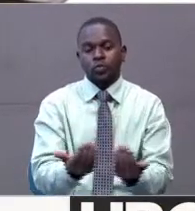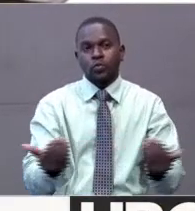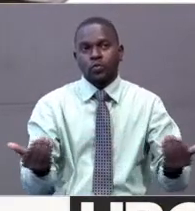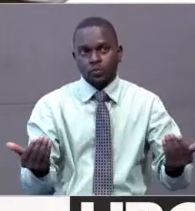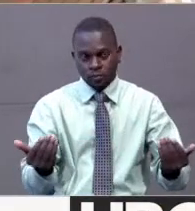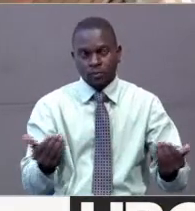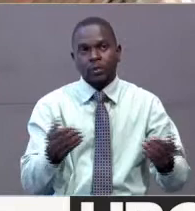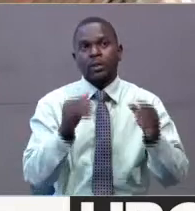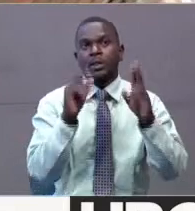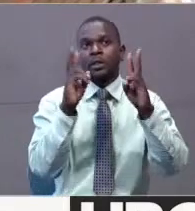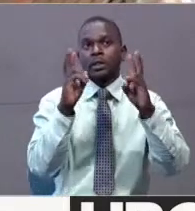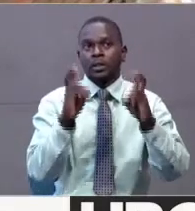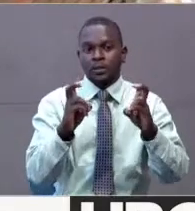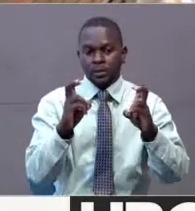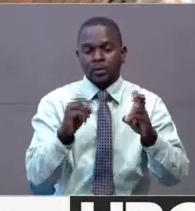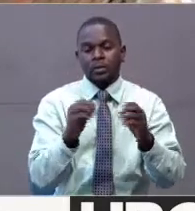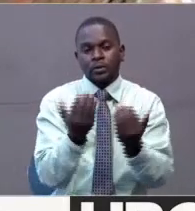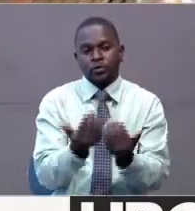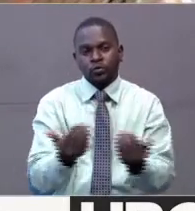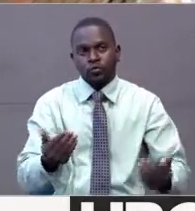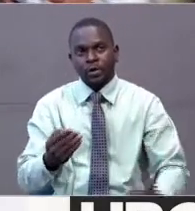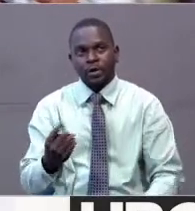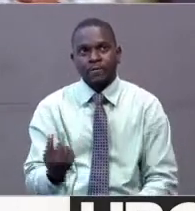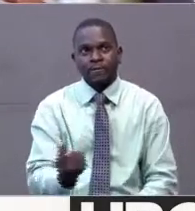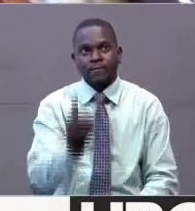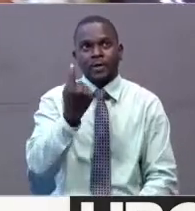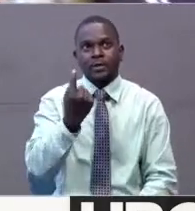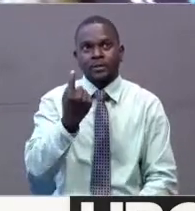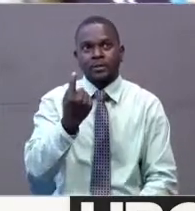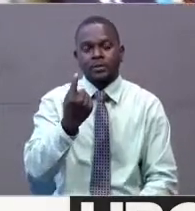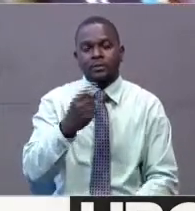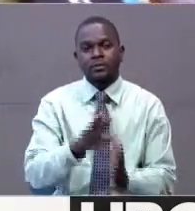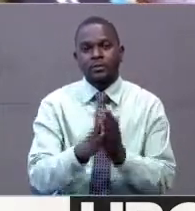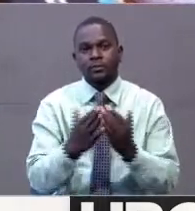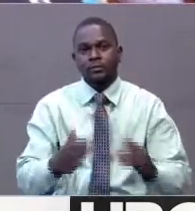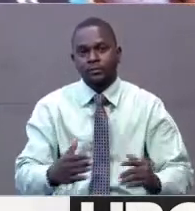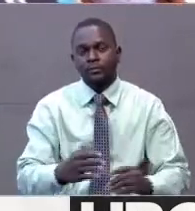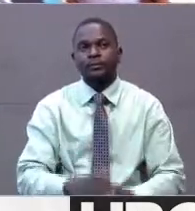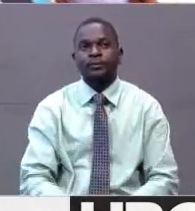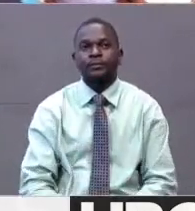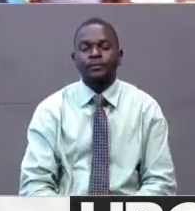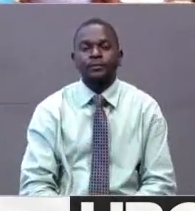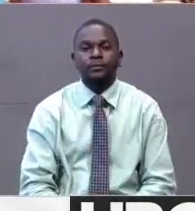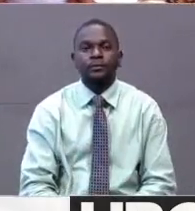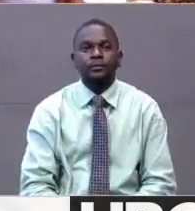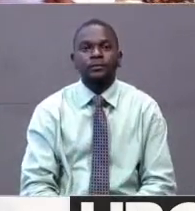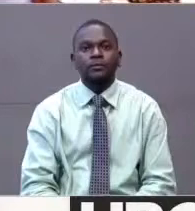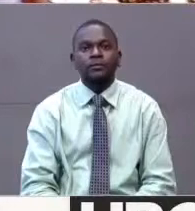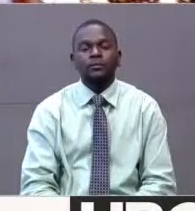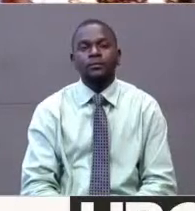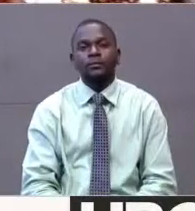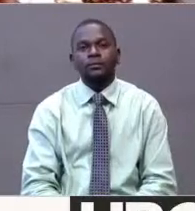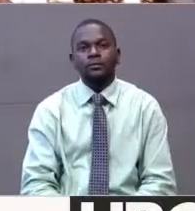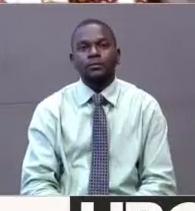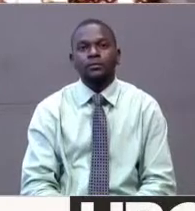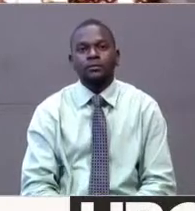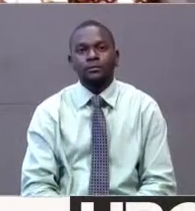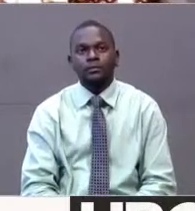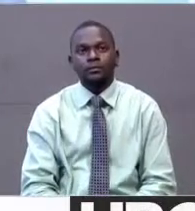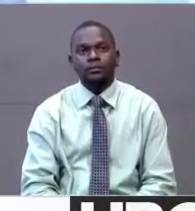their motto being children first. Henry Okrut, UBC.